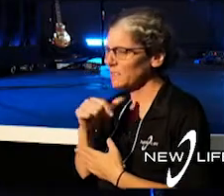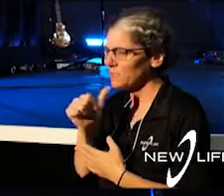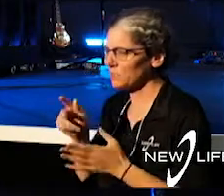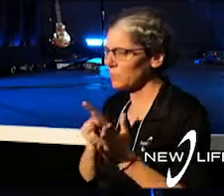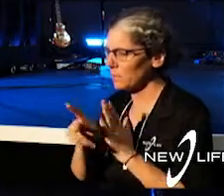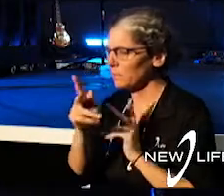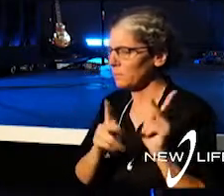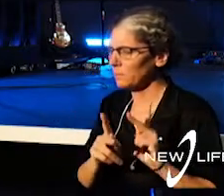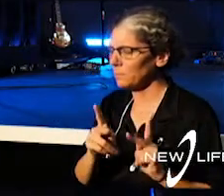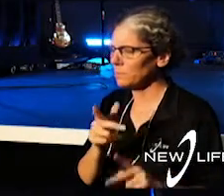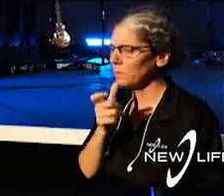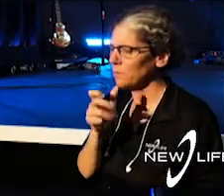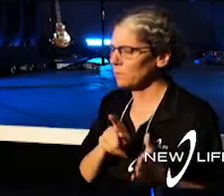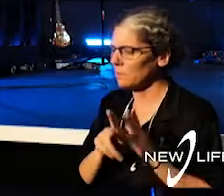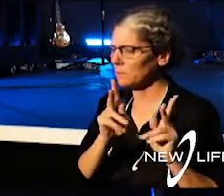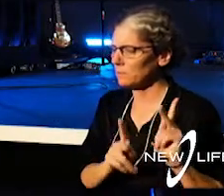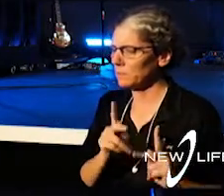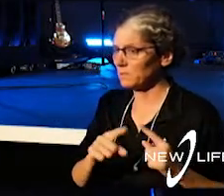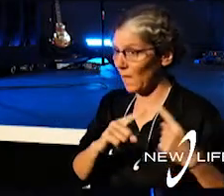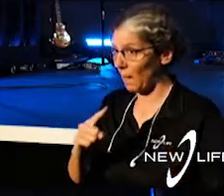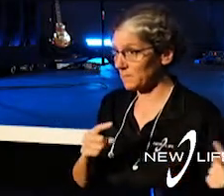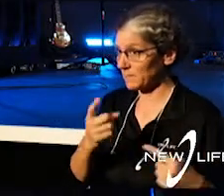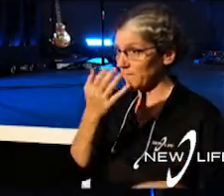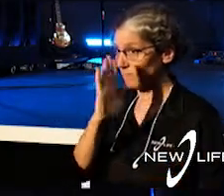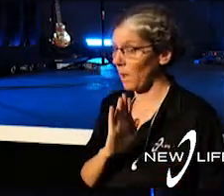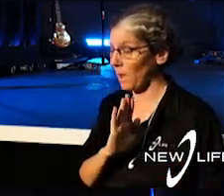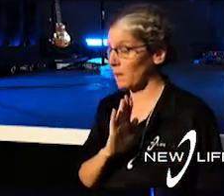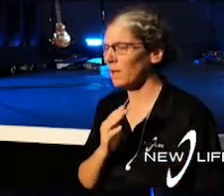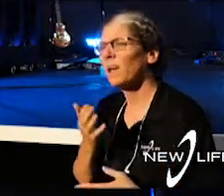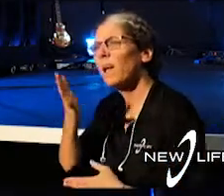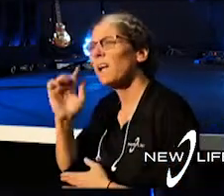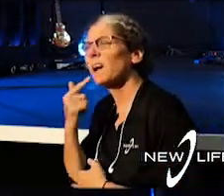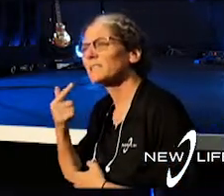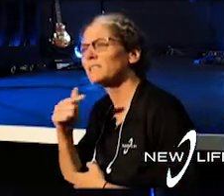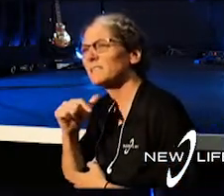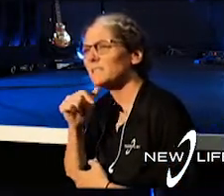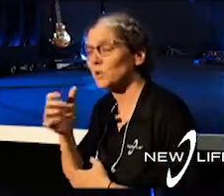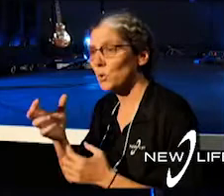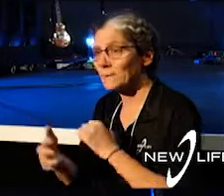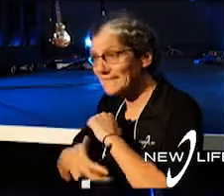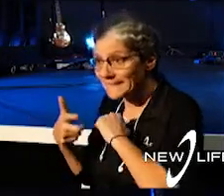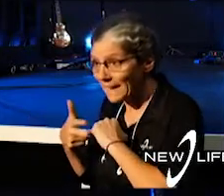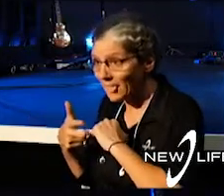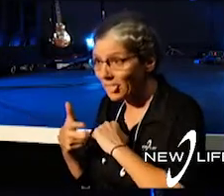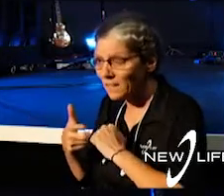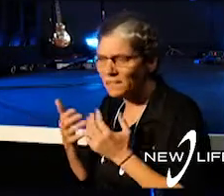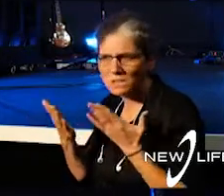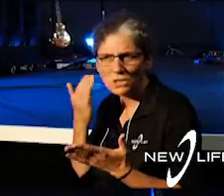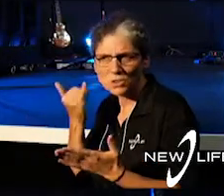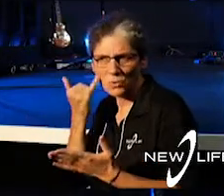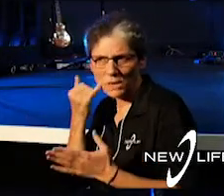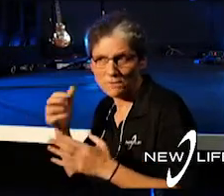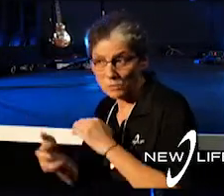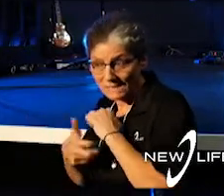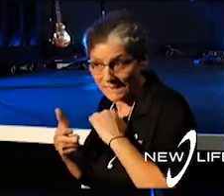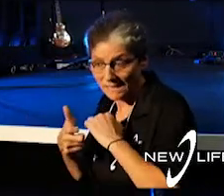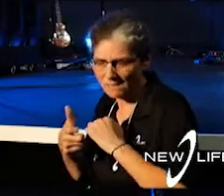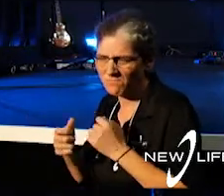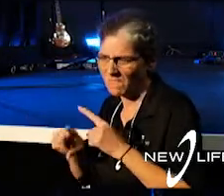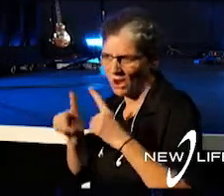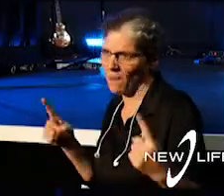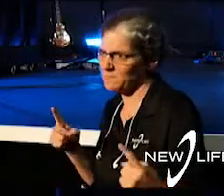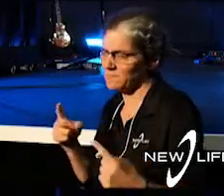people, so the people that kill people are in opposition to God. God says thou shalt not steal, so if you rob a bank, you're in opposition to God.